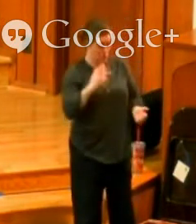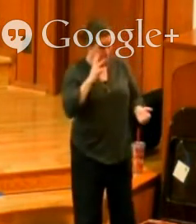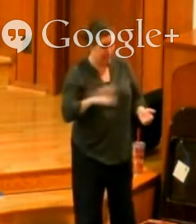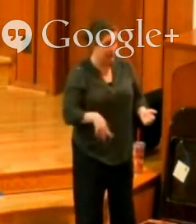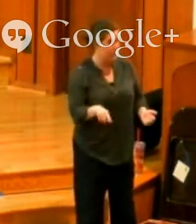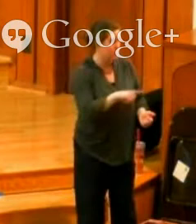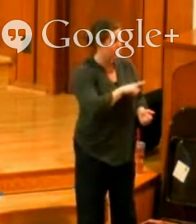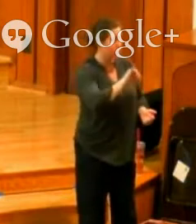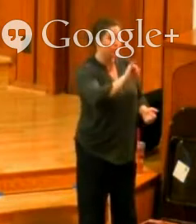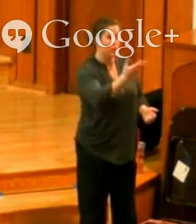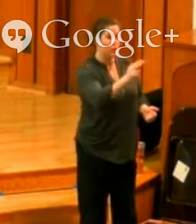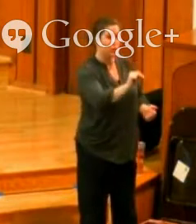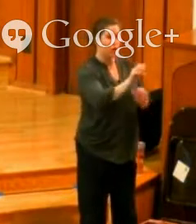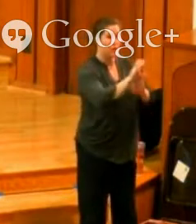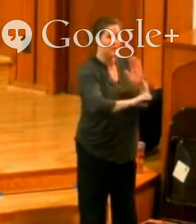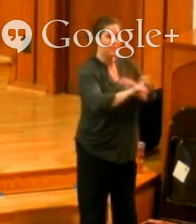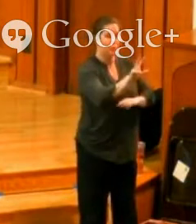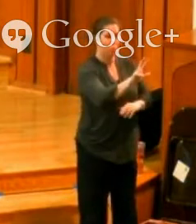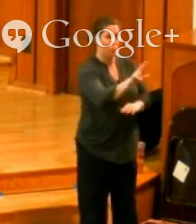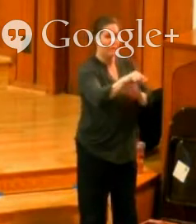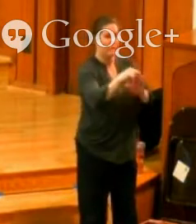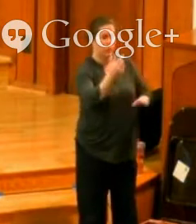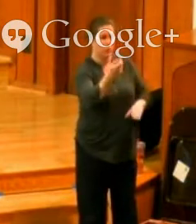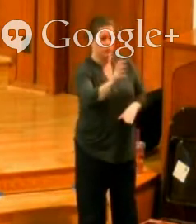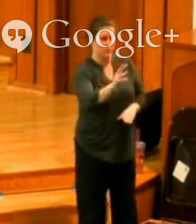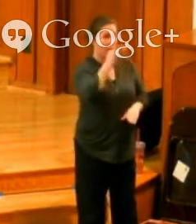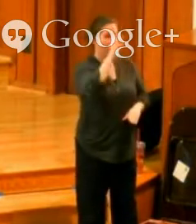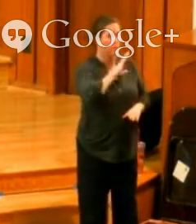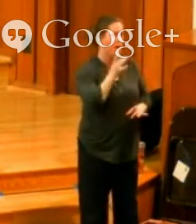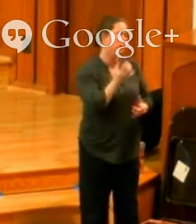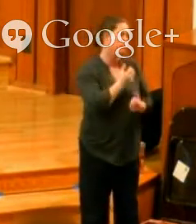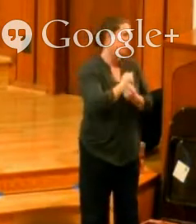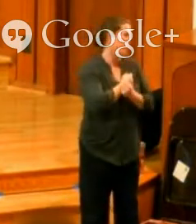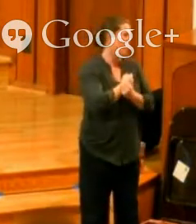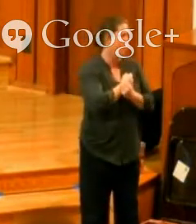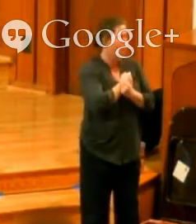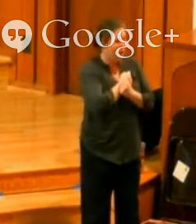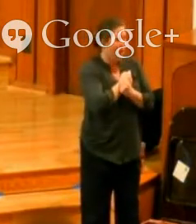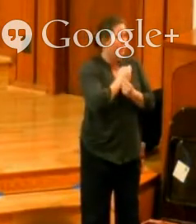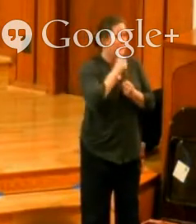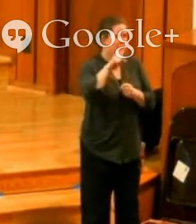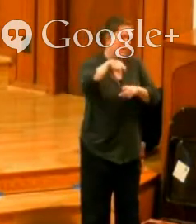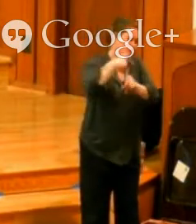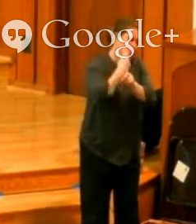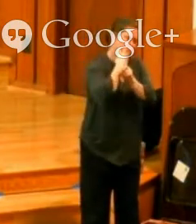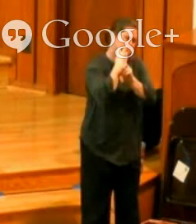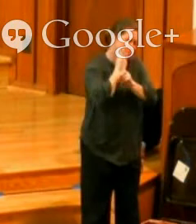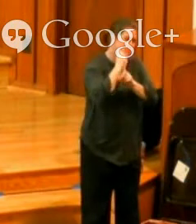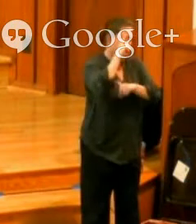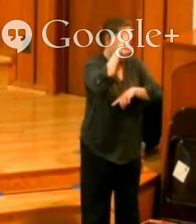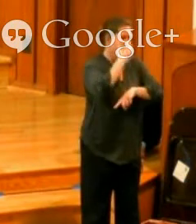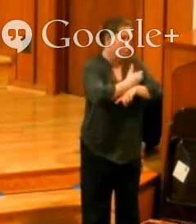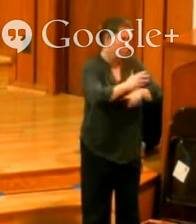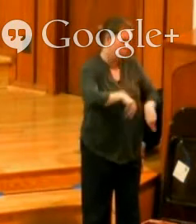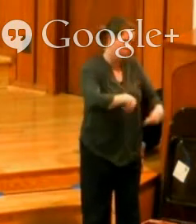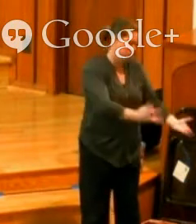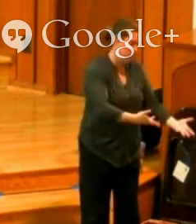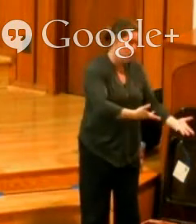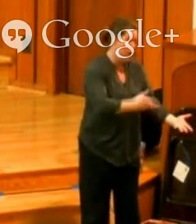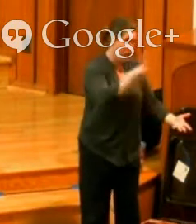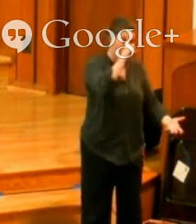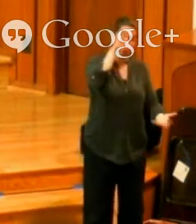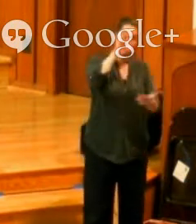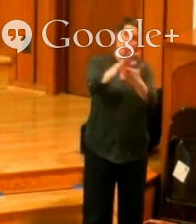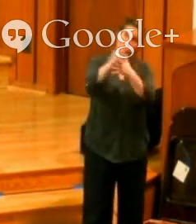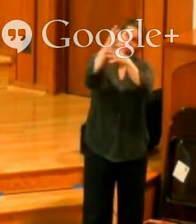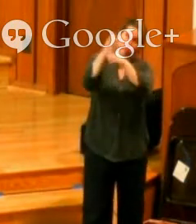It's John chapter 3, verse 16. The Bible tells us God so loved the world that he gave his only begotten Son, that whosoever believes in him